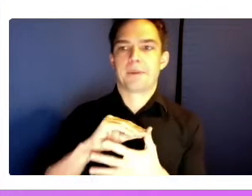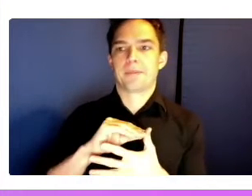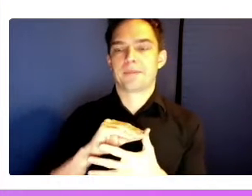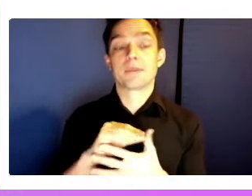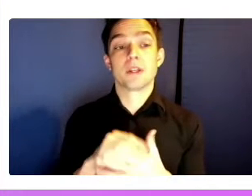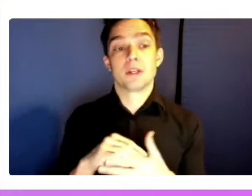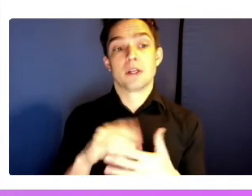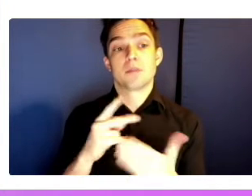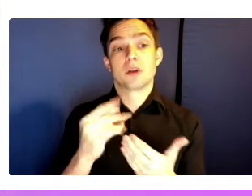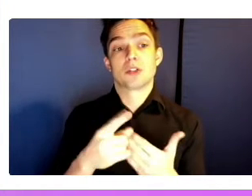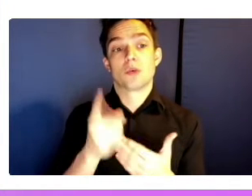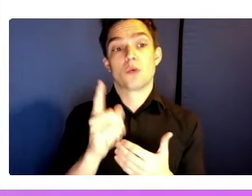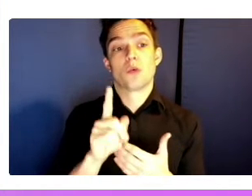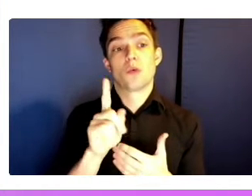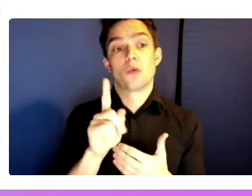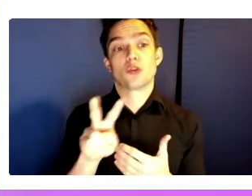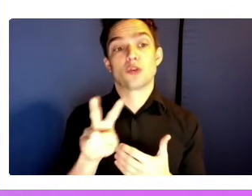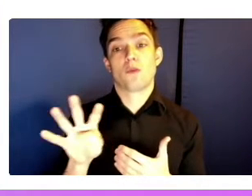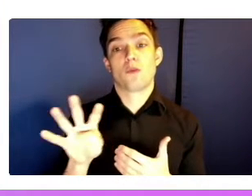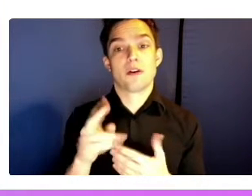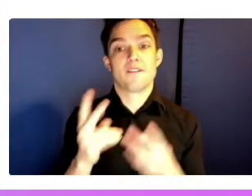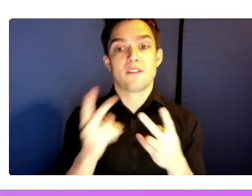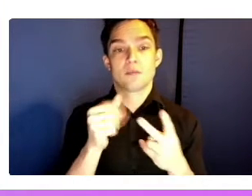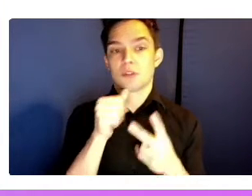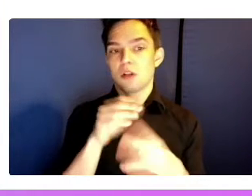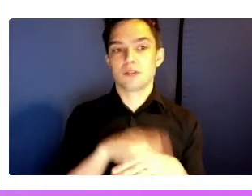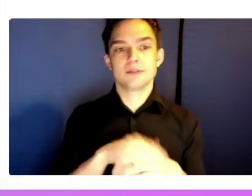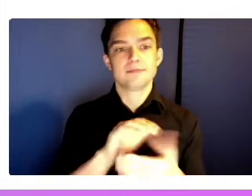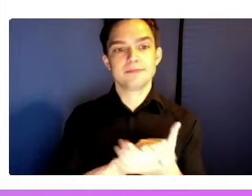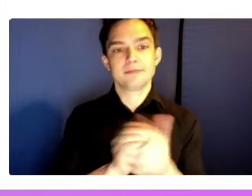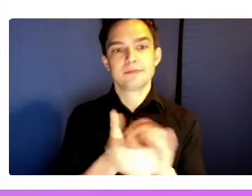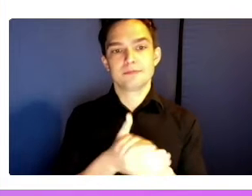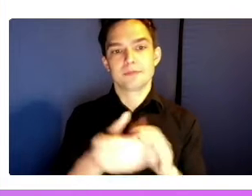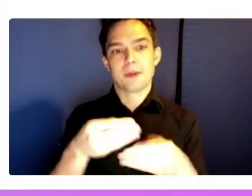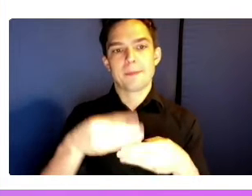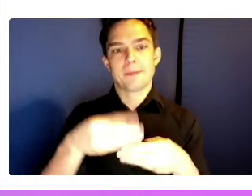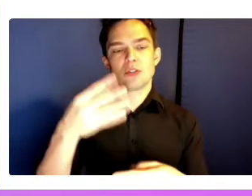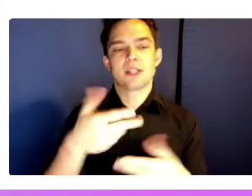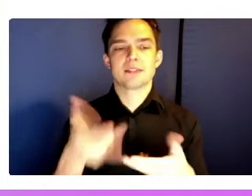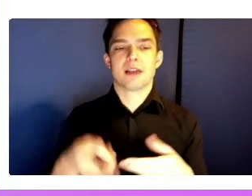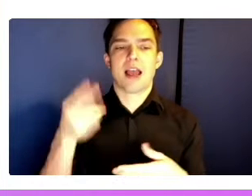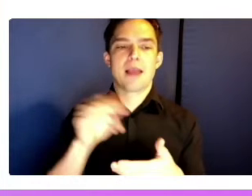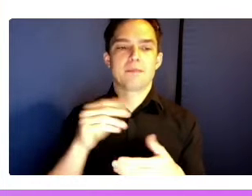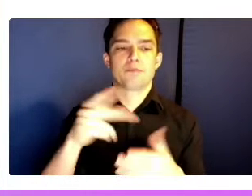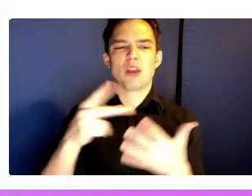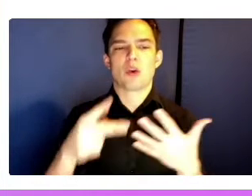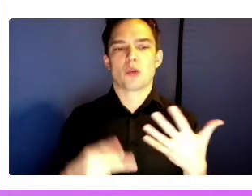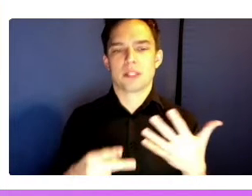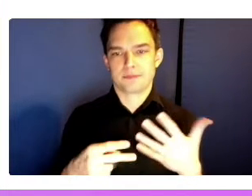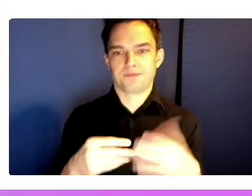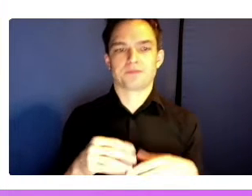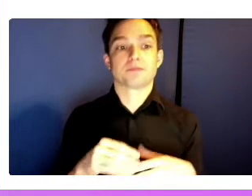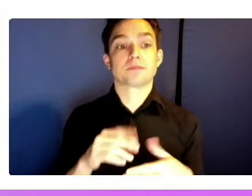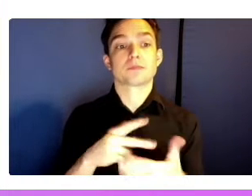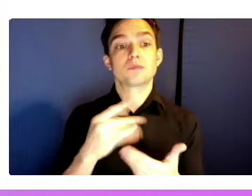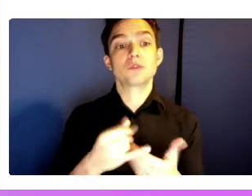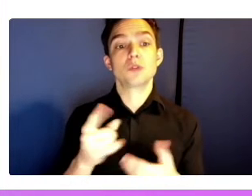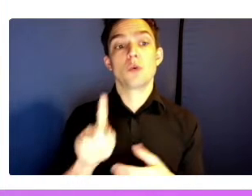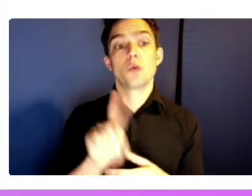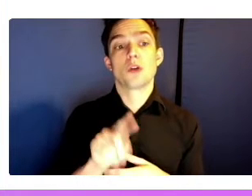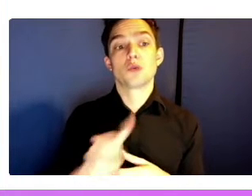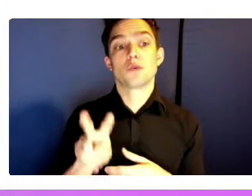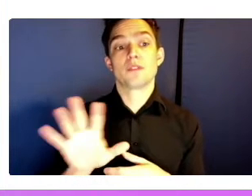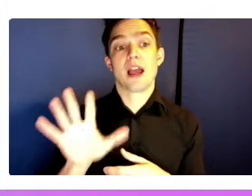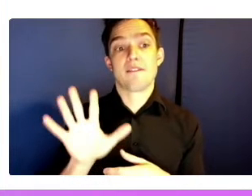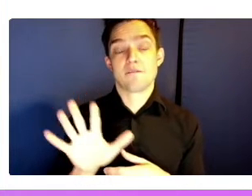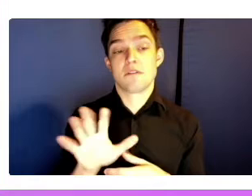Project 1, 2, 4, focus not visible on hamburger menu. That's a high priority menu. Okay. Project 1, 2, 5, the